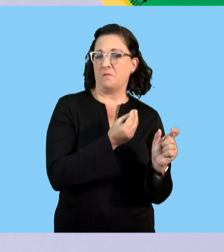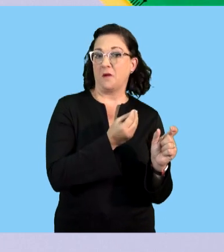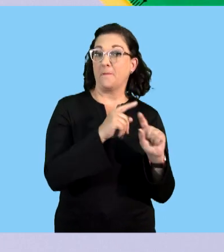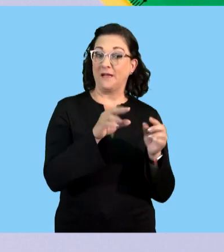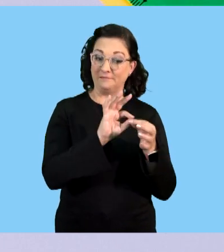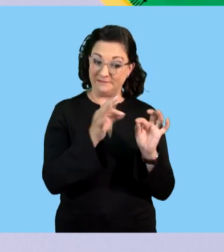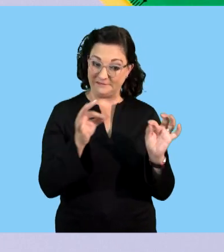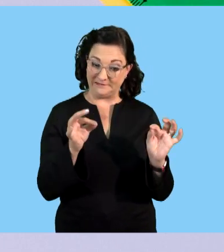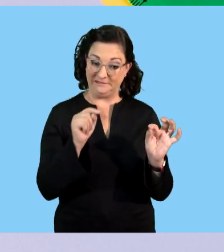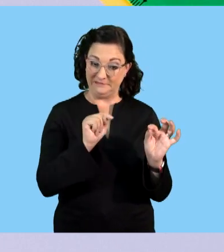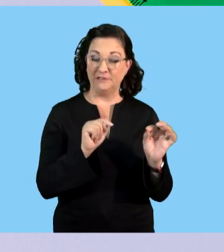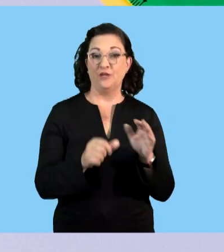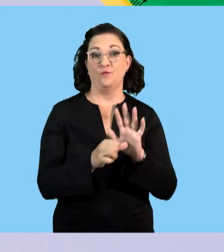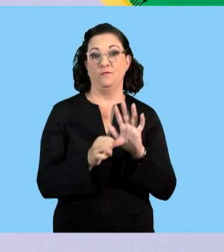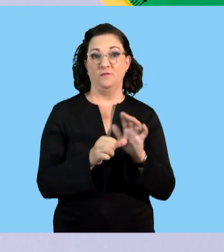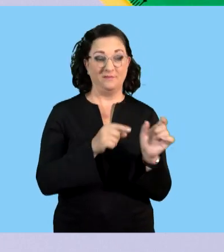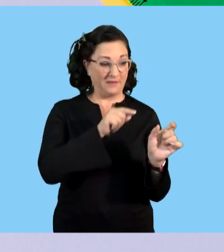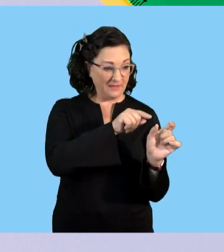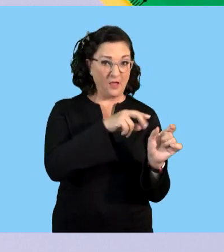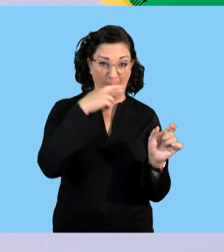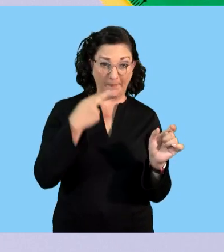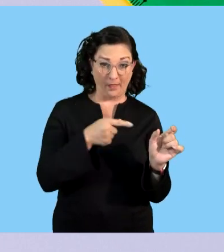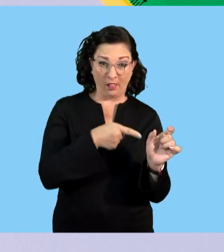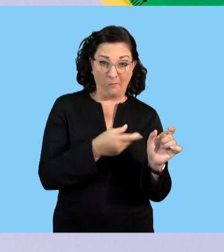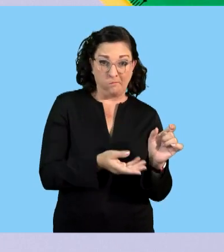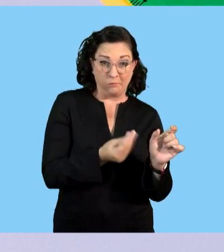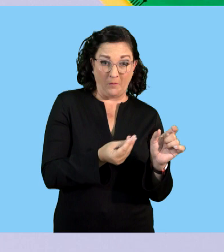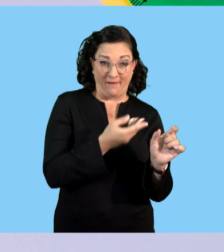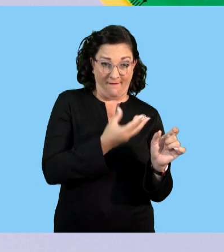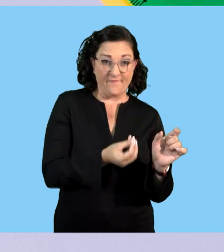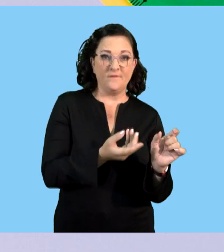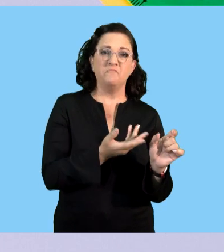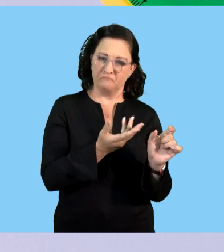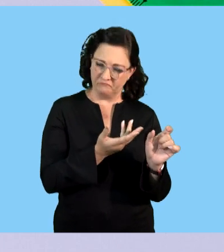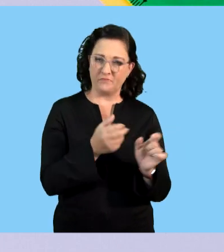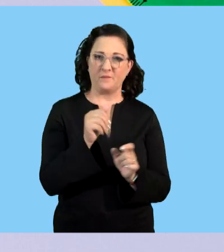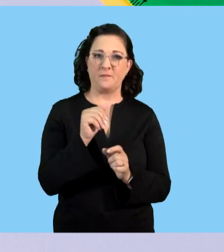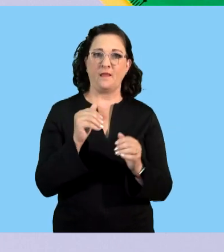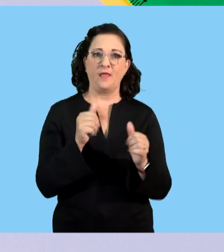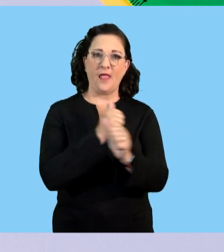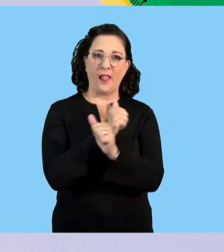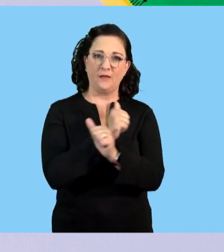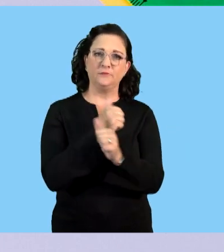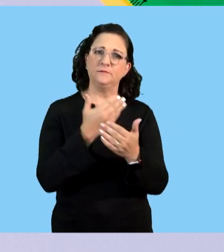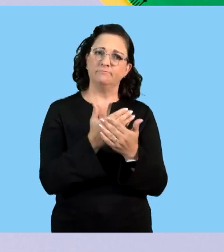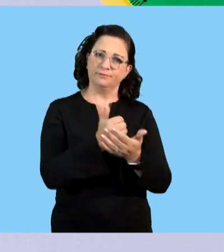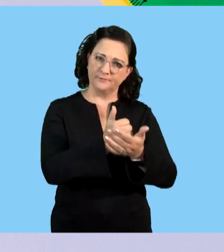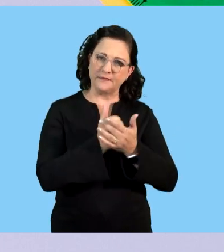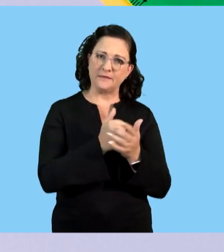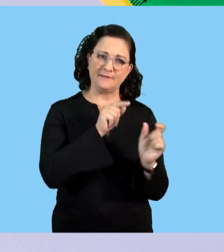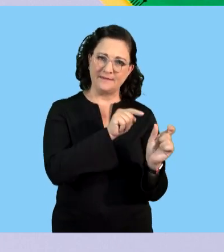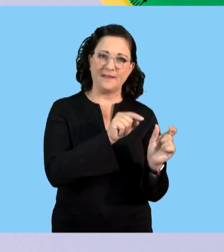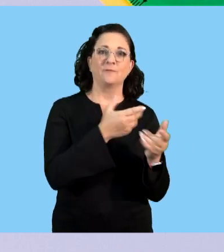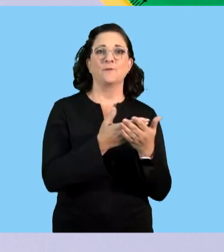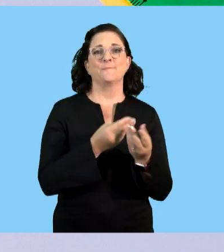equation? Yes, if the value is real and it exists, an algebraic equation can help us in solving for